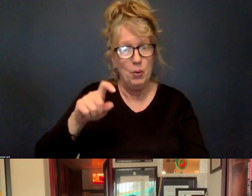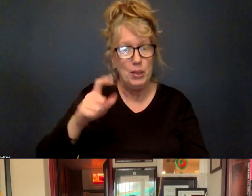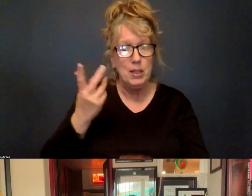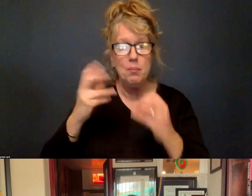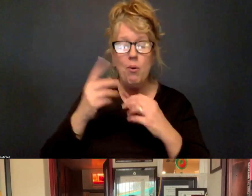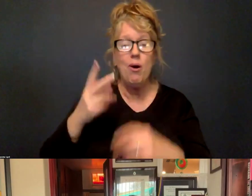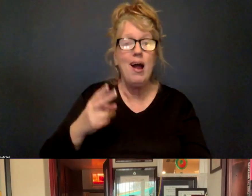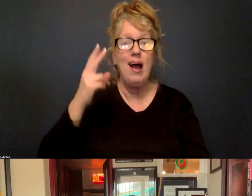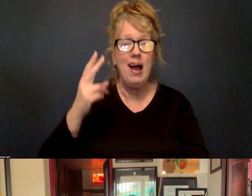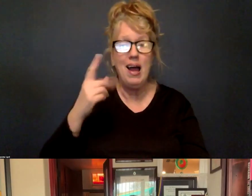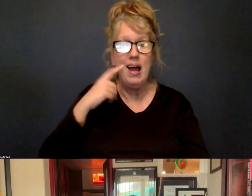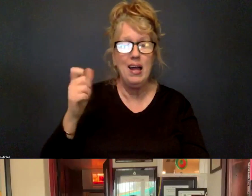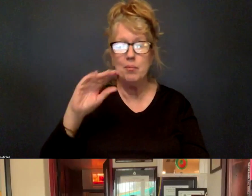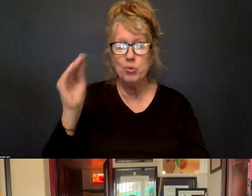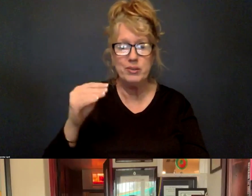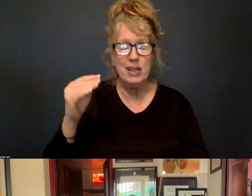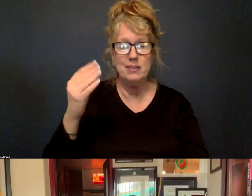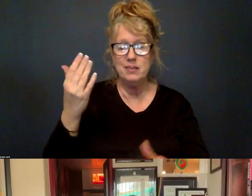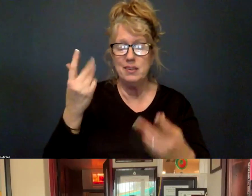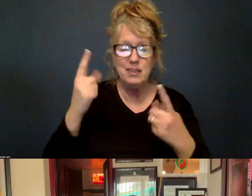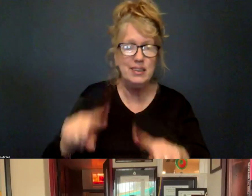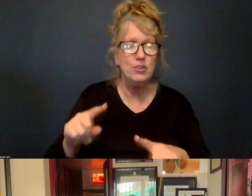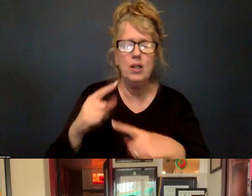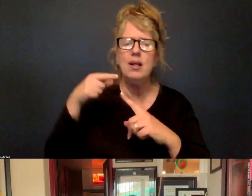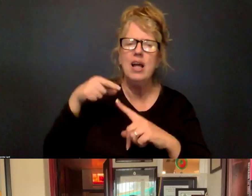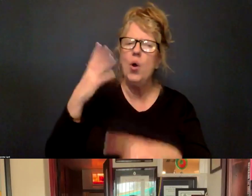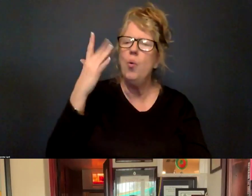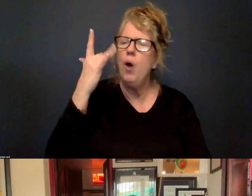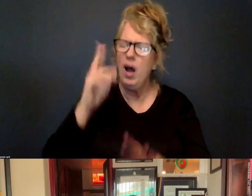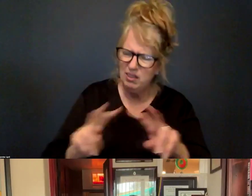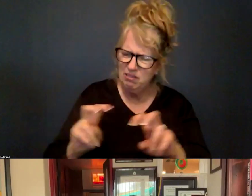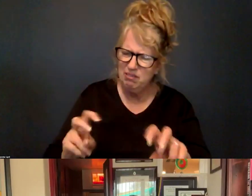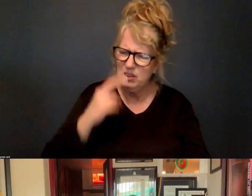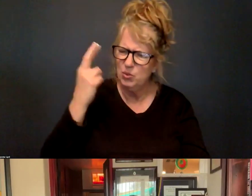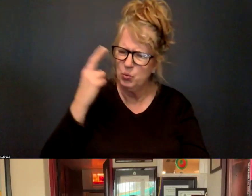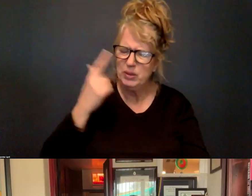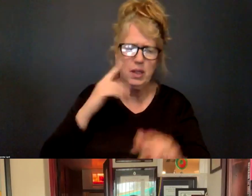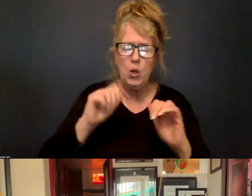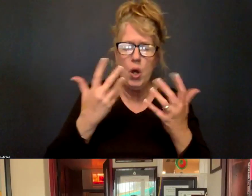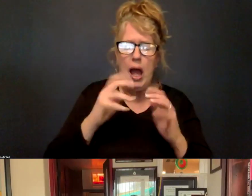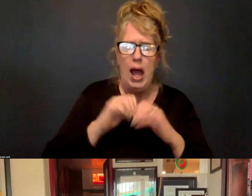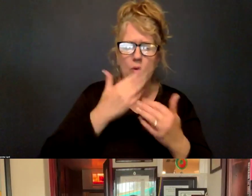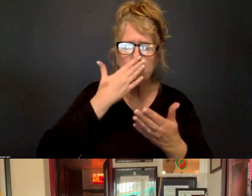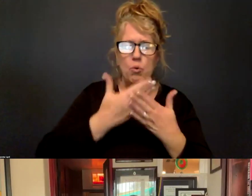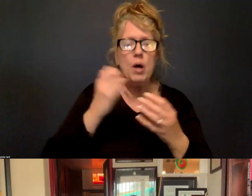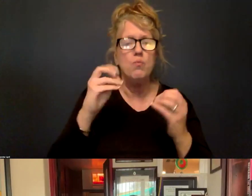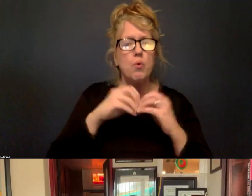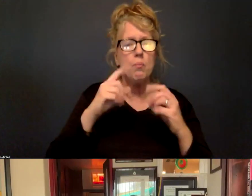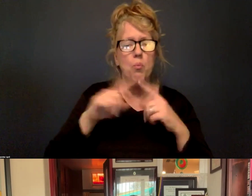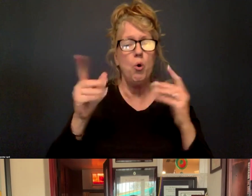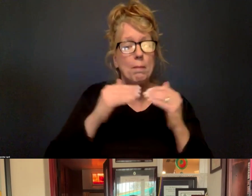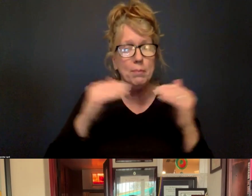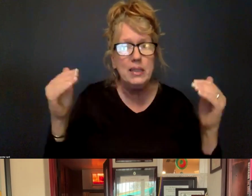rate or incidence? If so, what is the reason for that? And what good do we have to gain from having more peer respites and